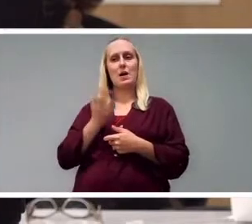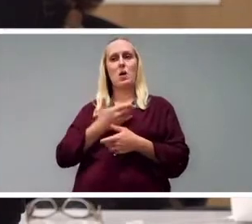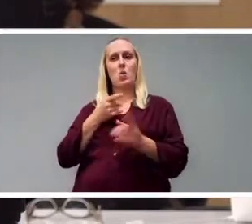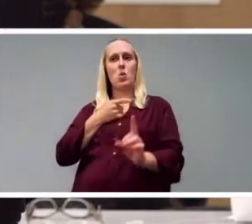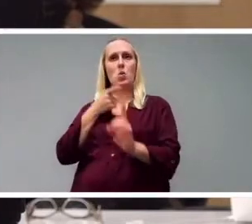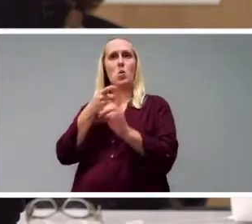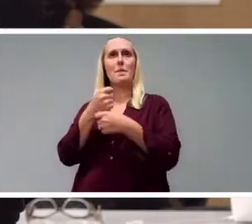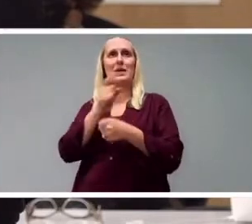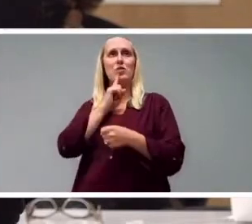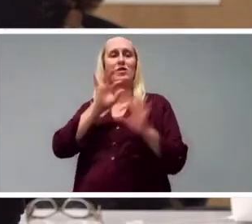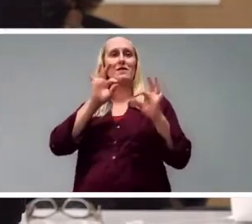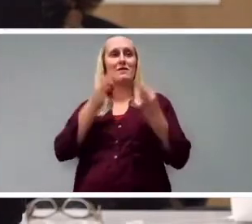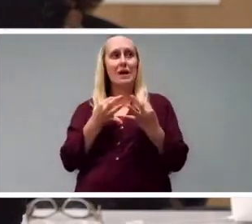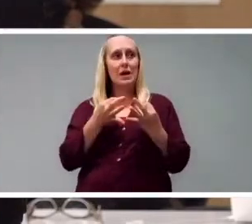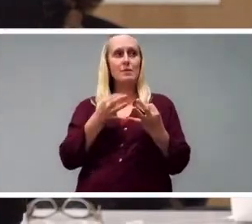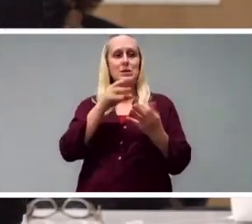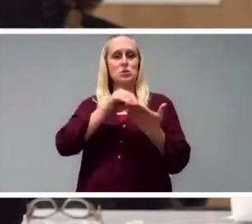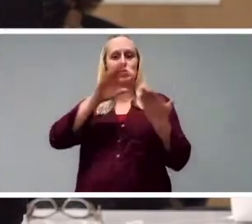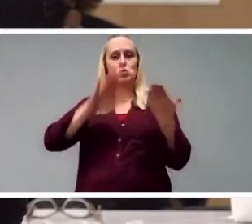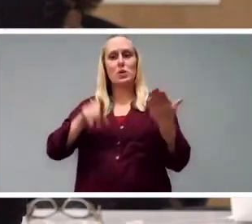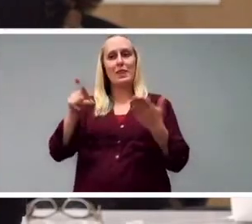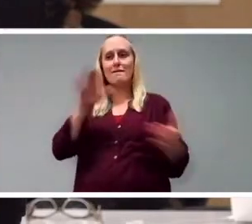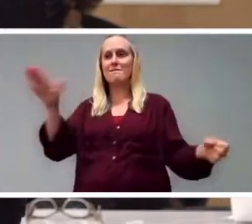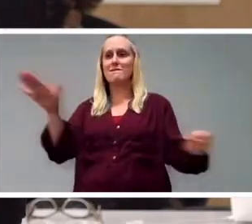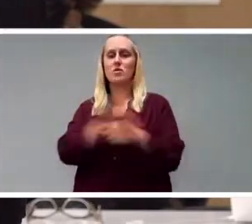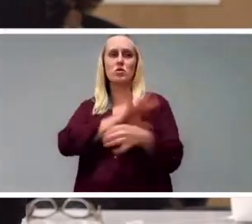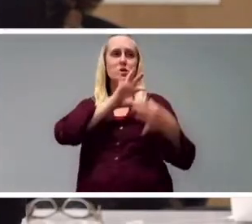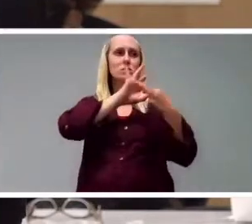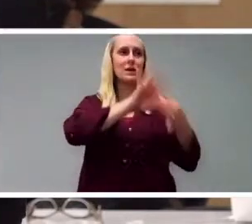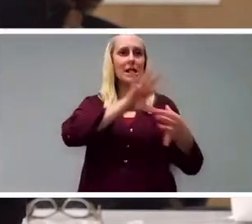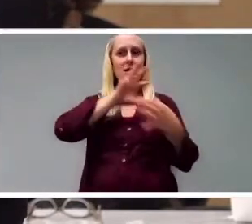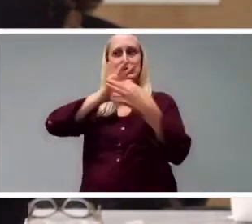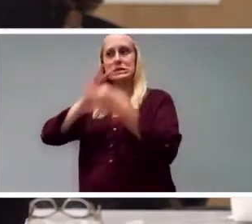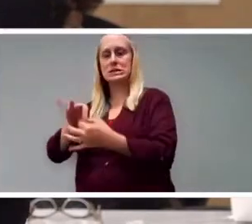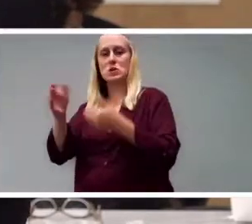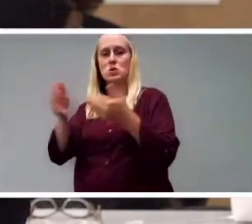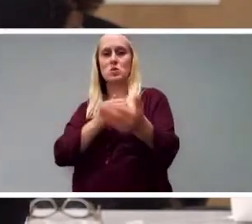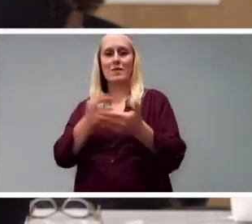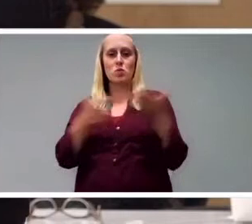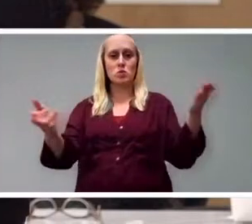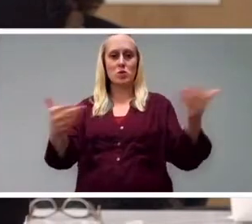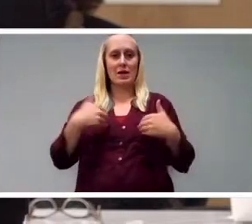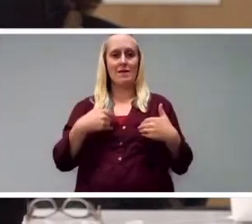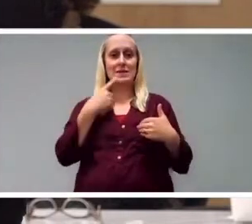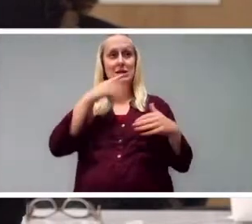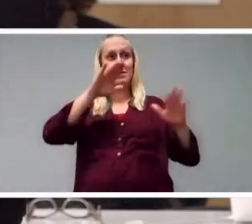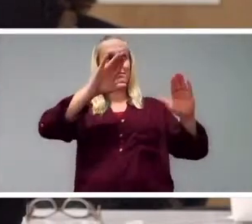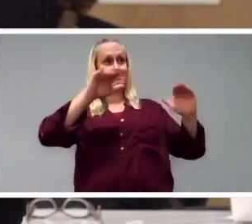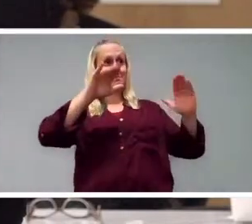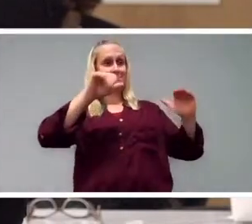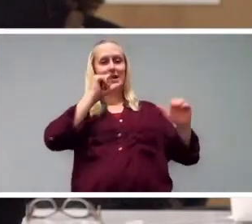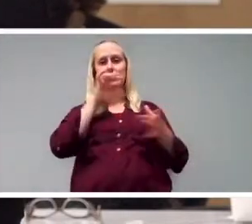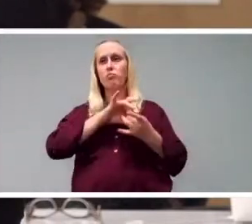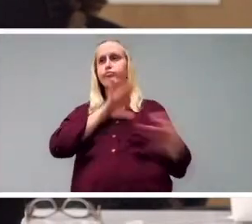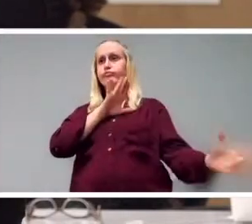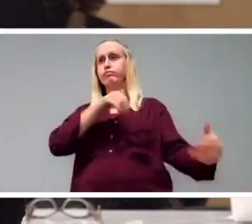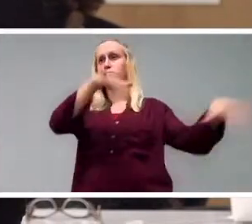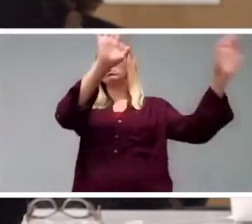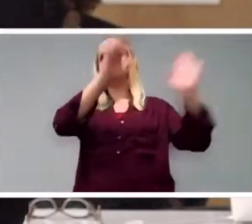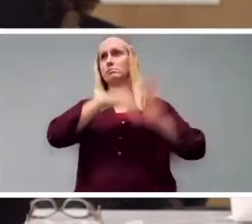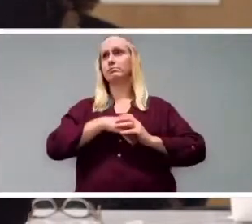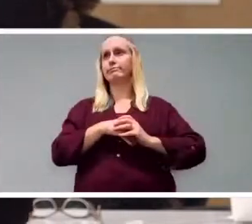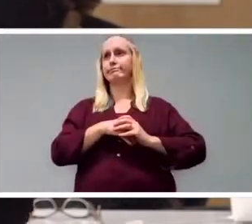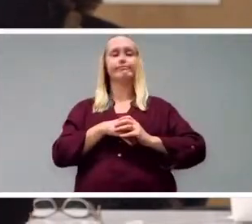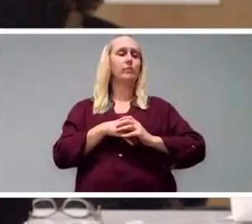that families and students are completely connected, so that when we say goodbye to them and they leave the district, it's not like good luck.